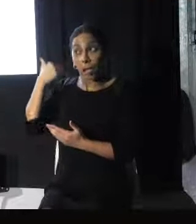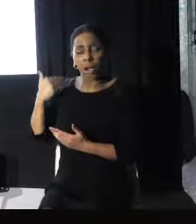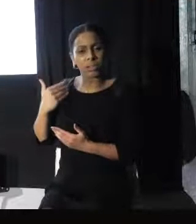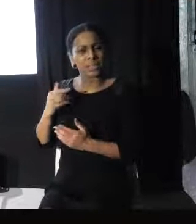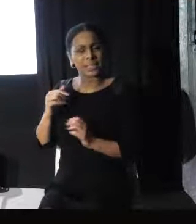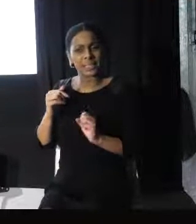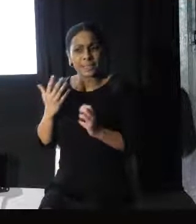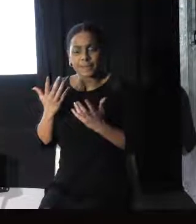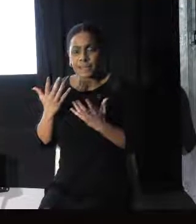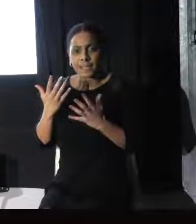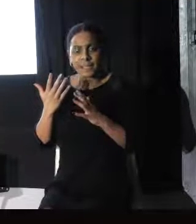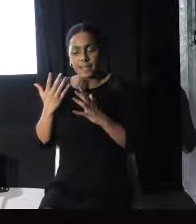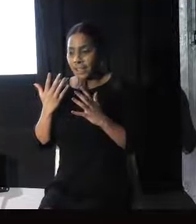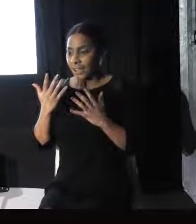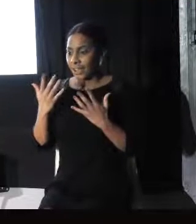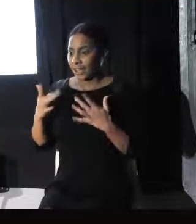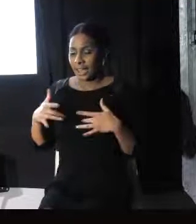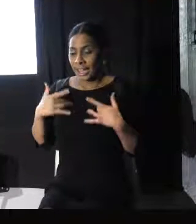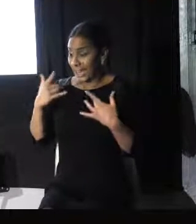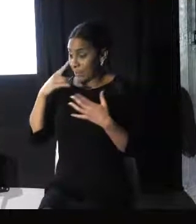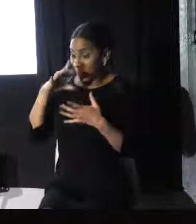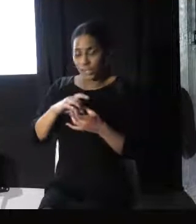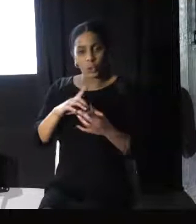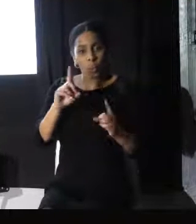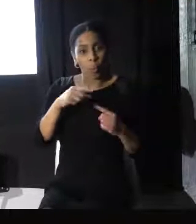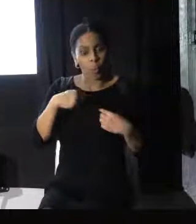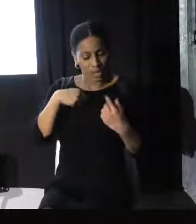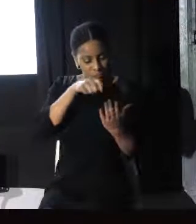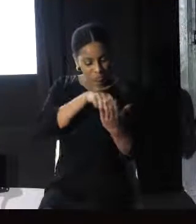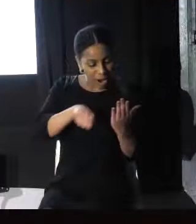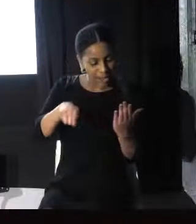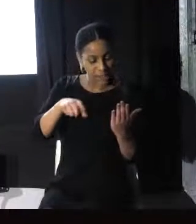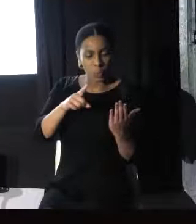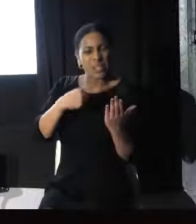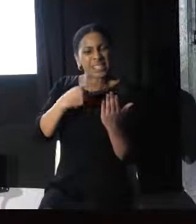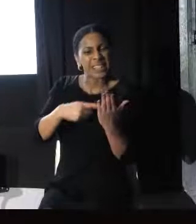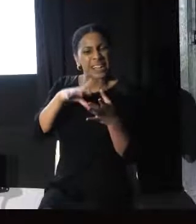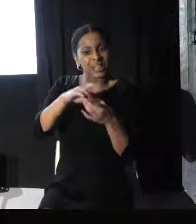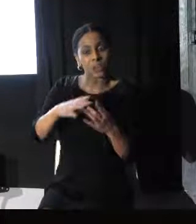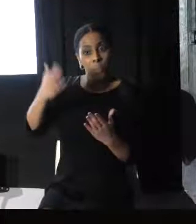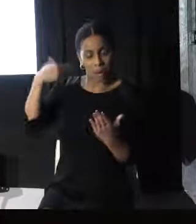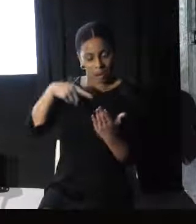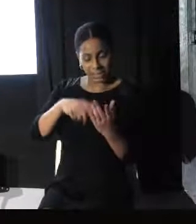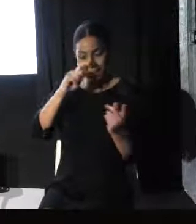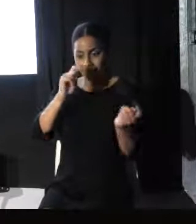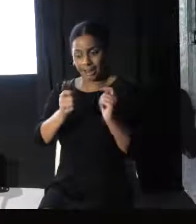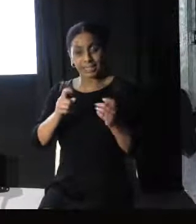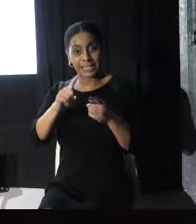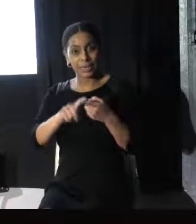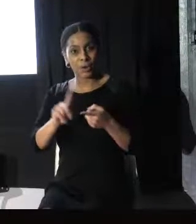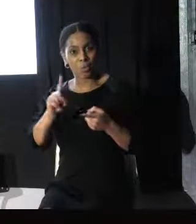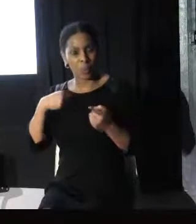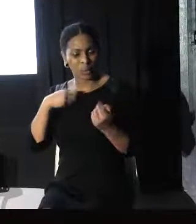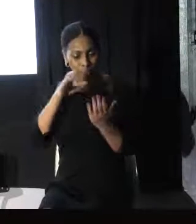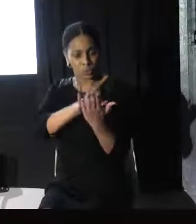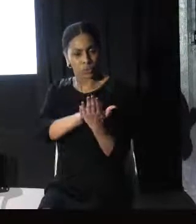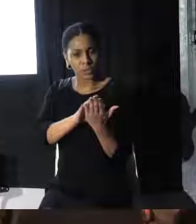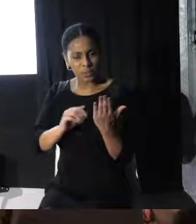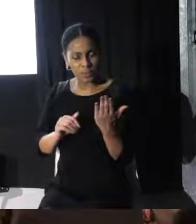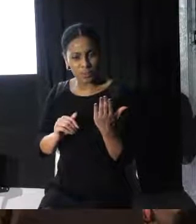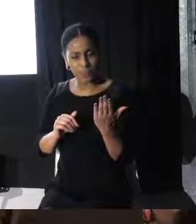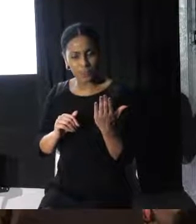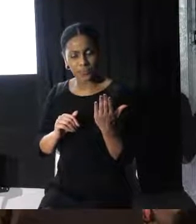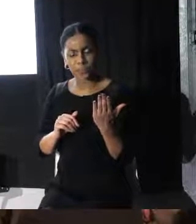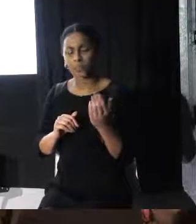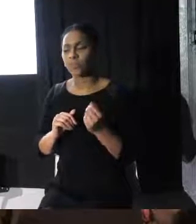unstable as what we say or write about the past is. So I want to give you 8 things we might read